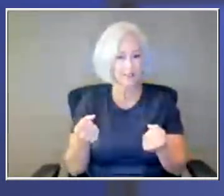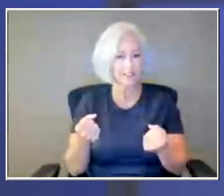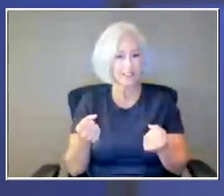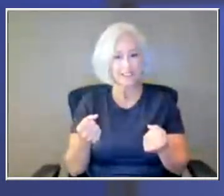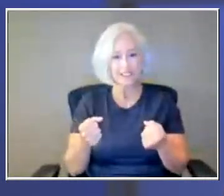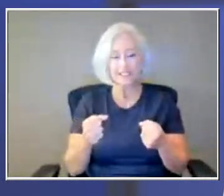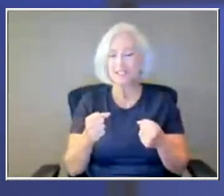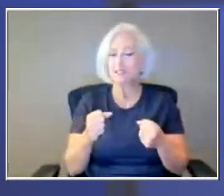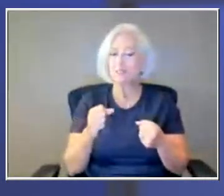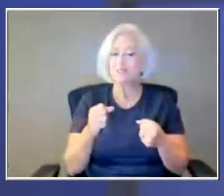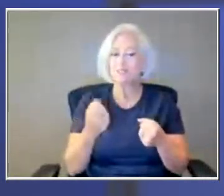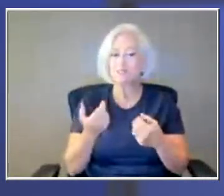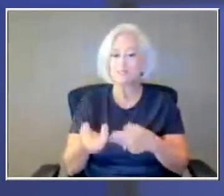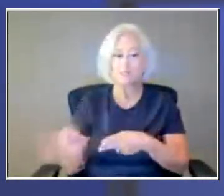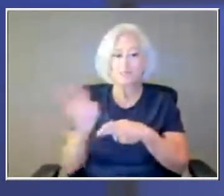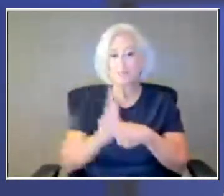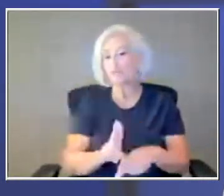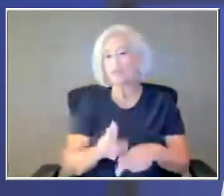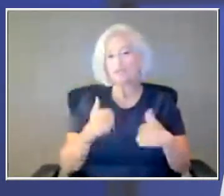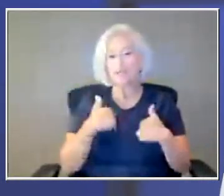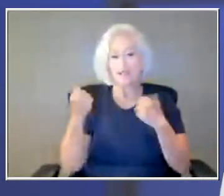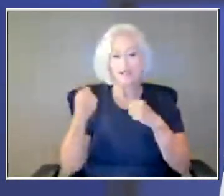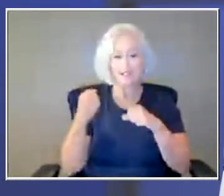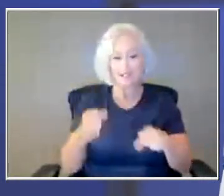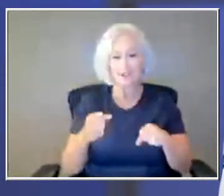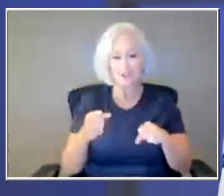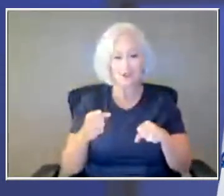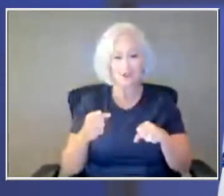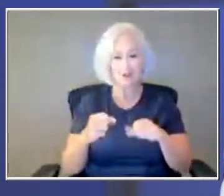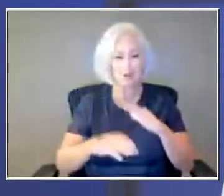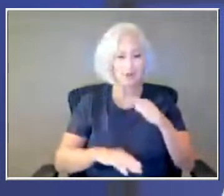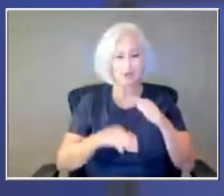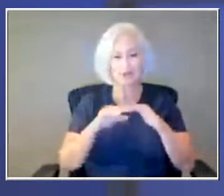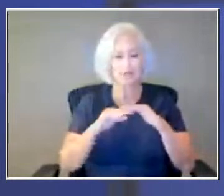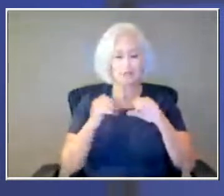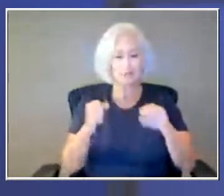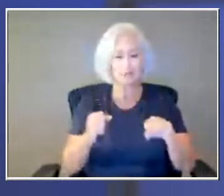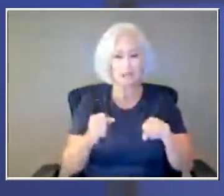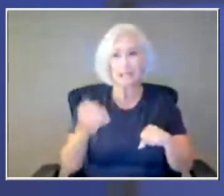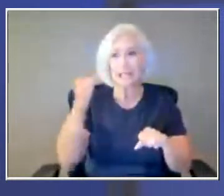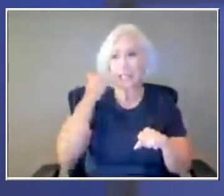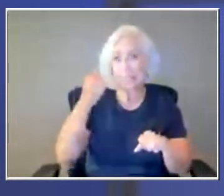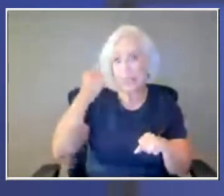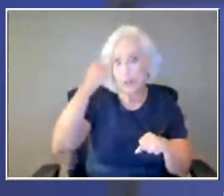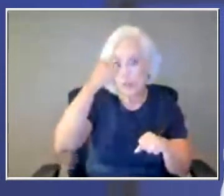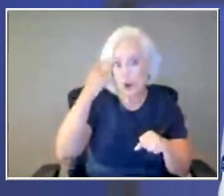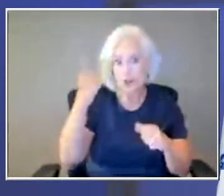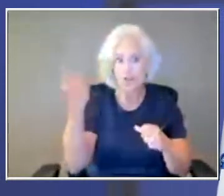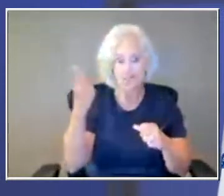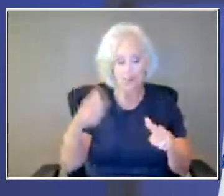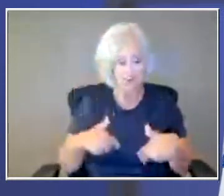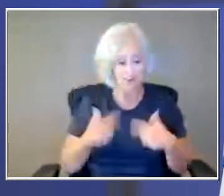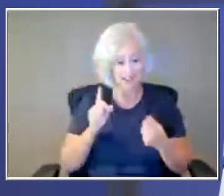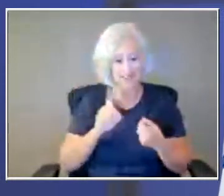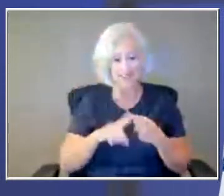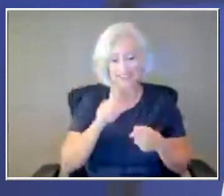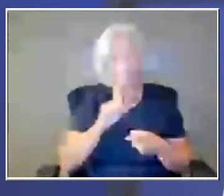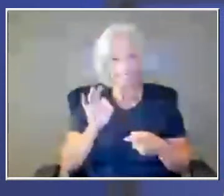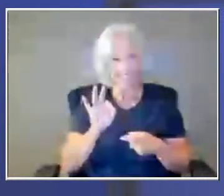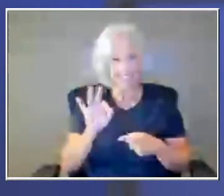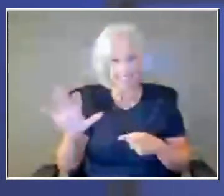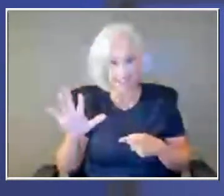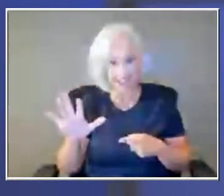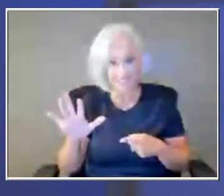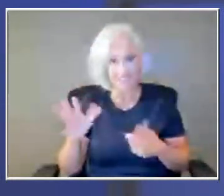certain age, but gosh, if we think someone naturally would live to be 95, we really want to extend that until they're 10 years earlier than